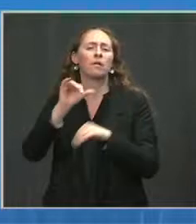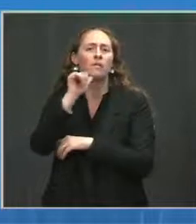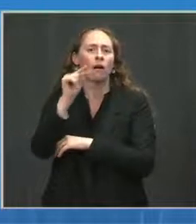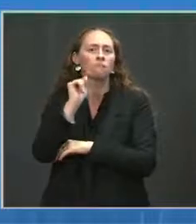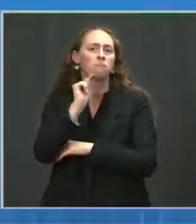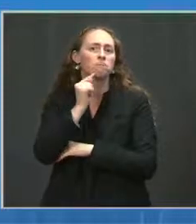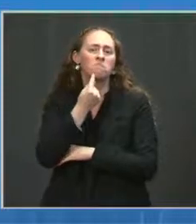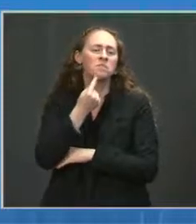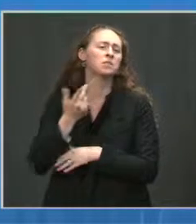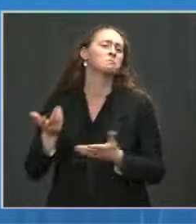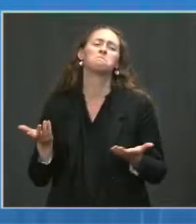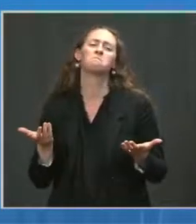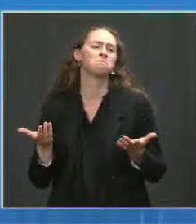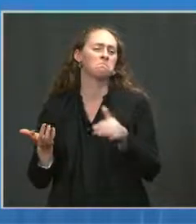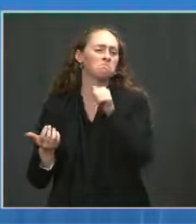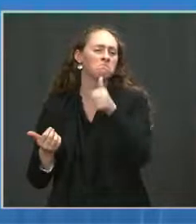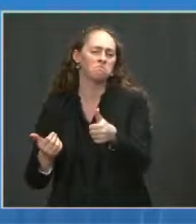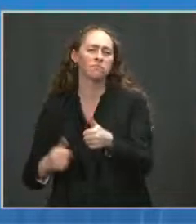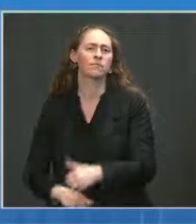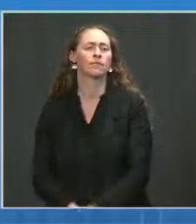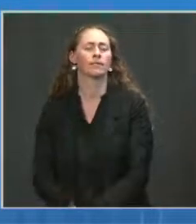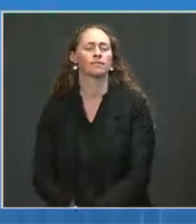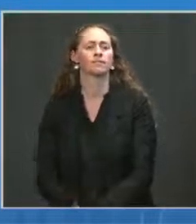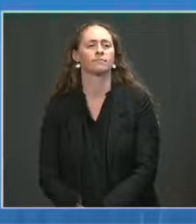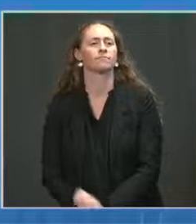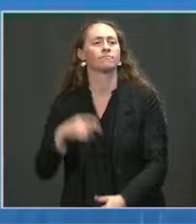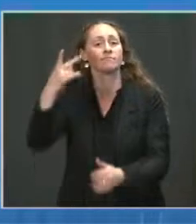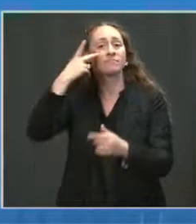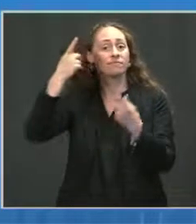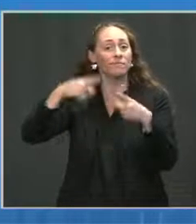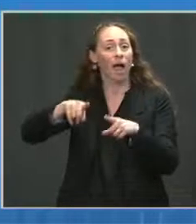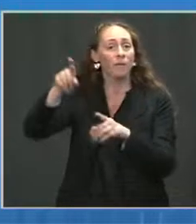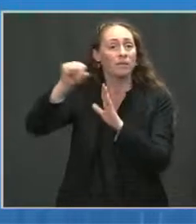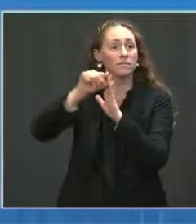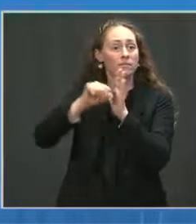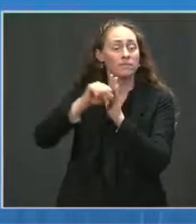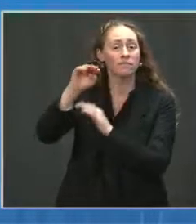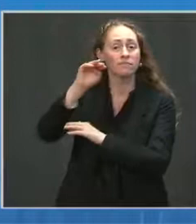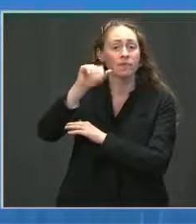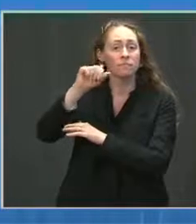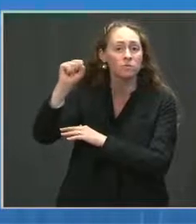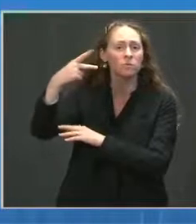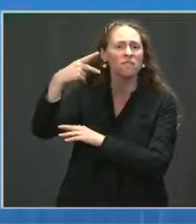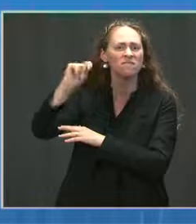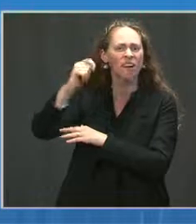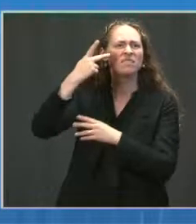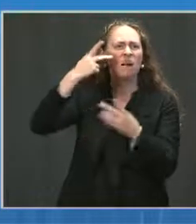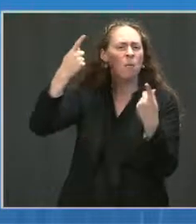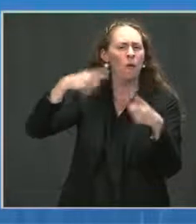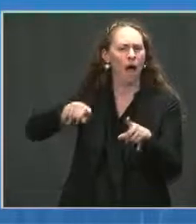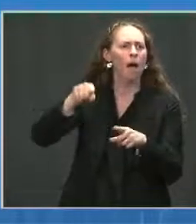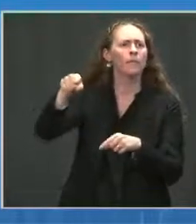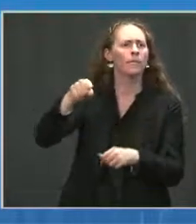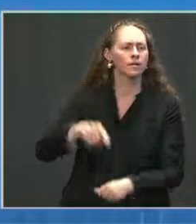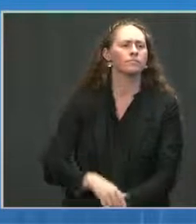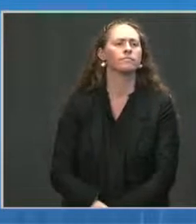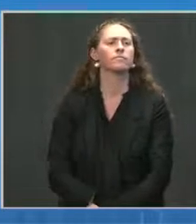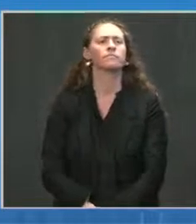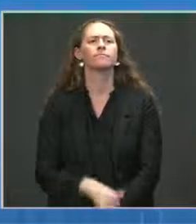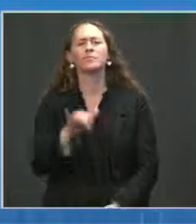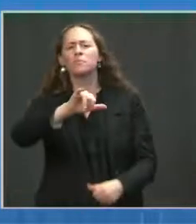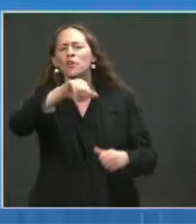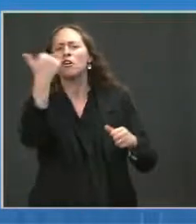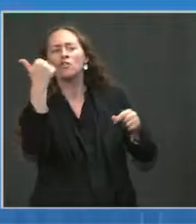from the experience in Massachusetts, in Provincetown, and we see it in all other situations. An